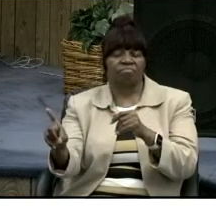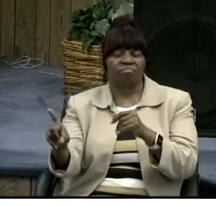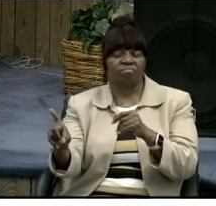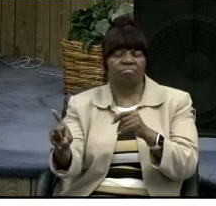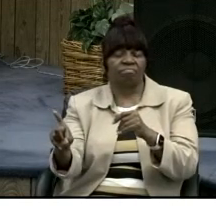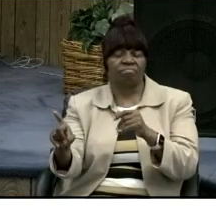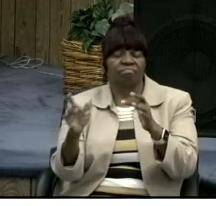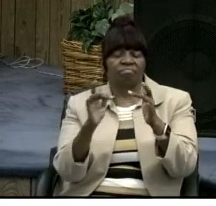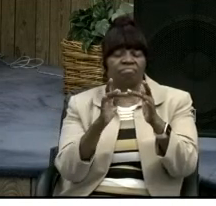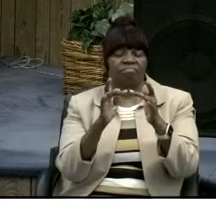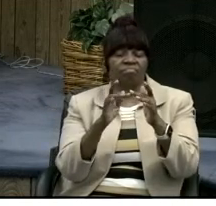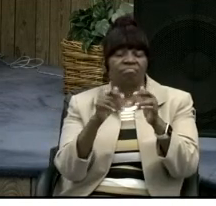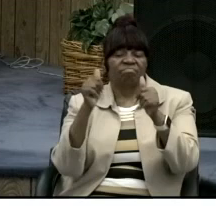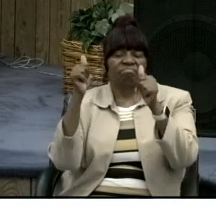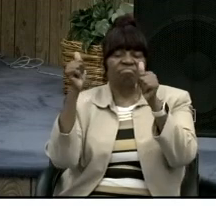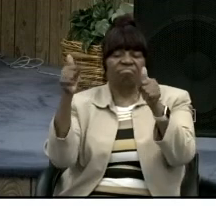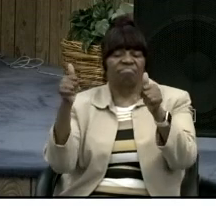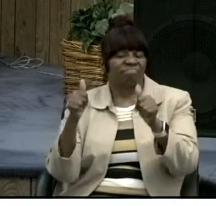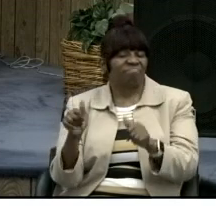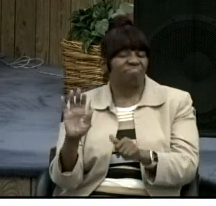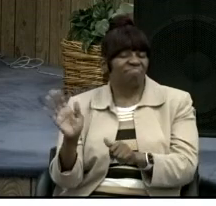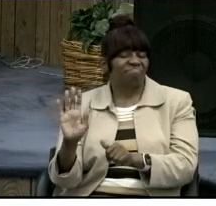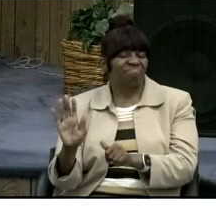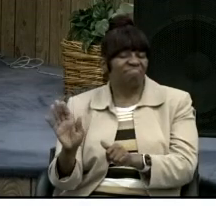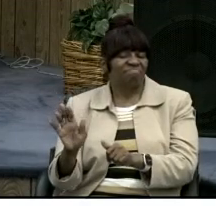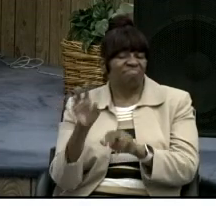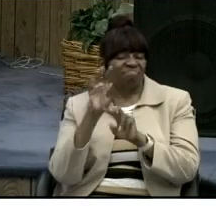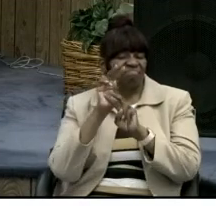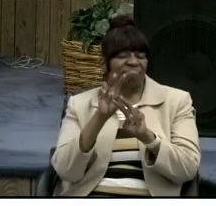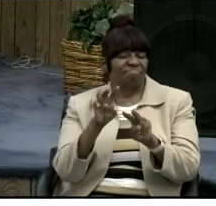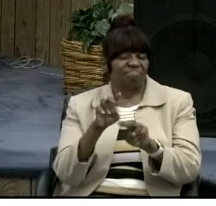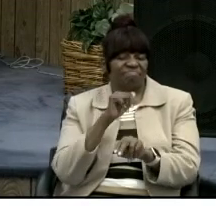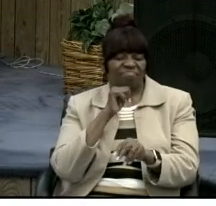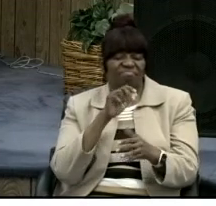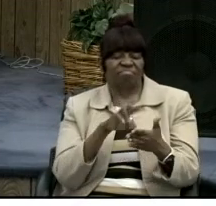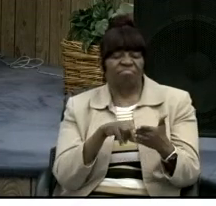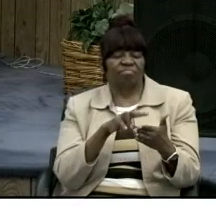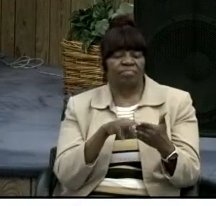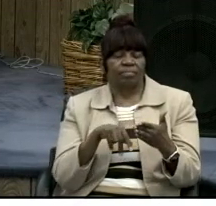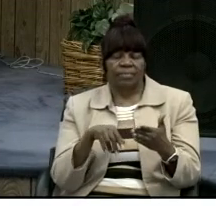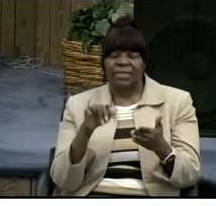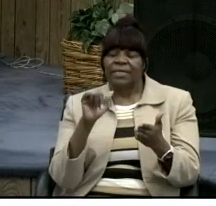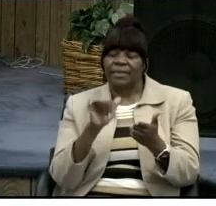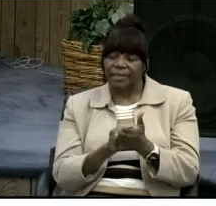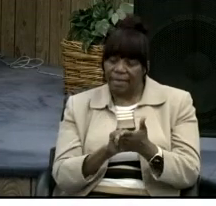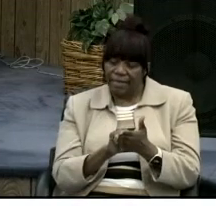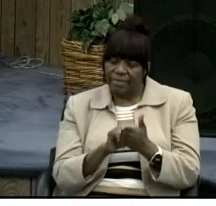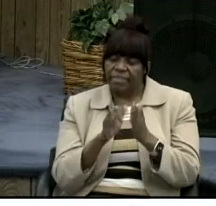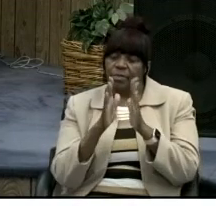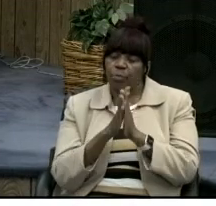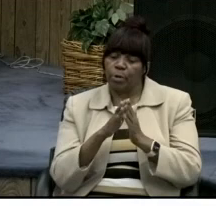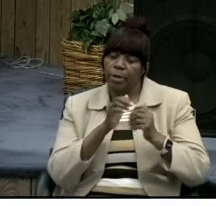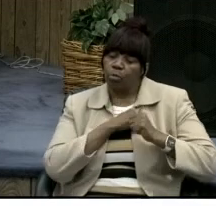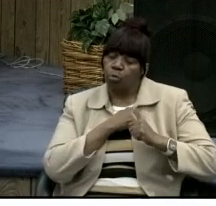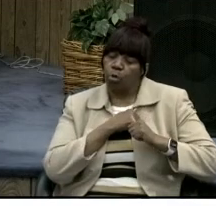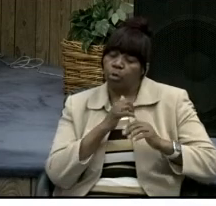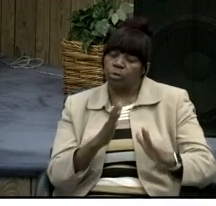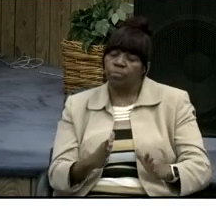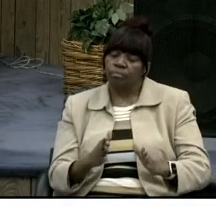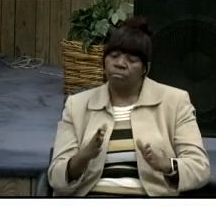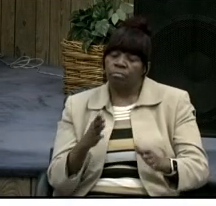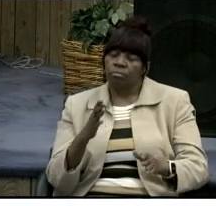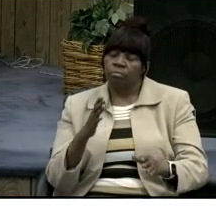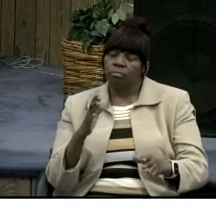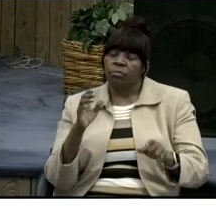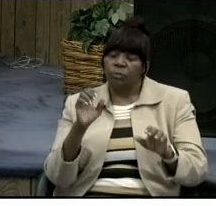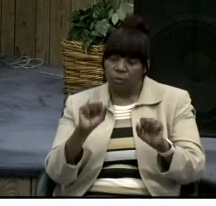development, we're not posting, we're not watching, we're not reading. That's the prayer warriors. Now, you